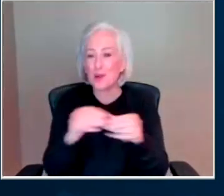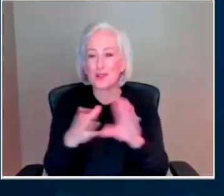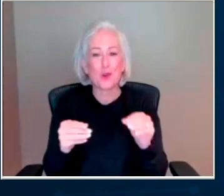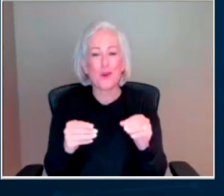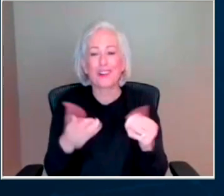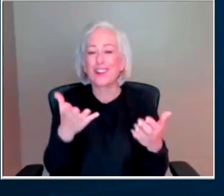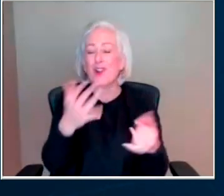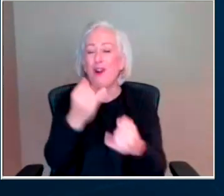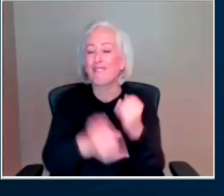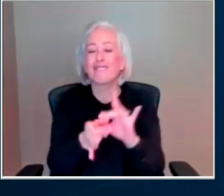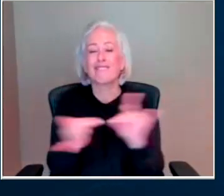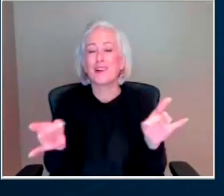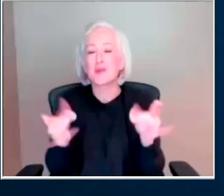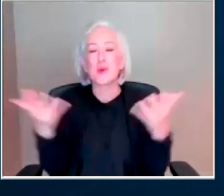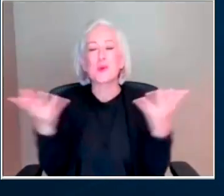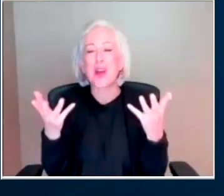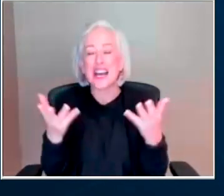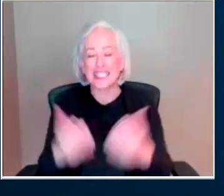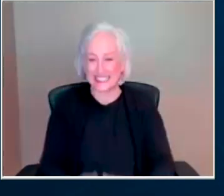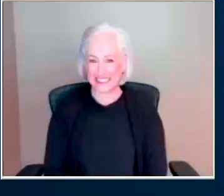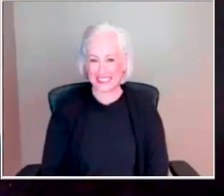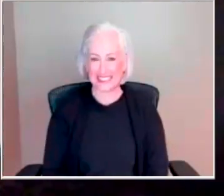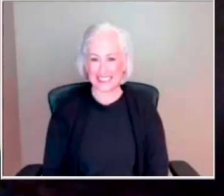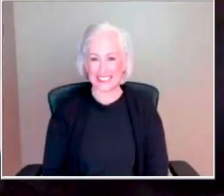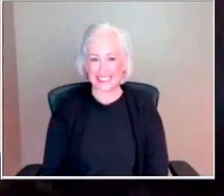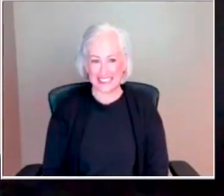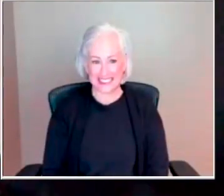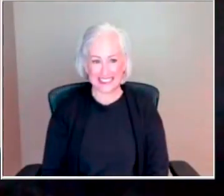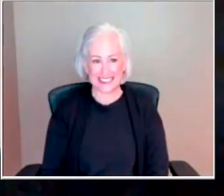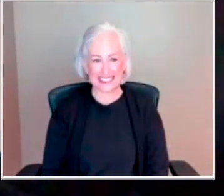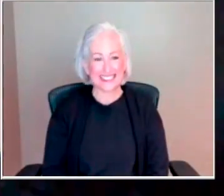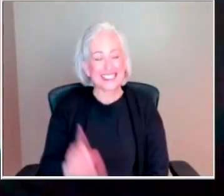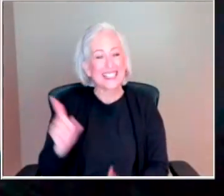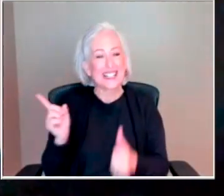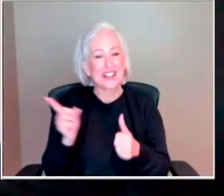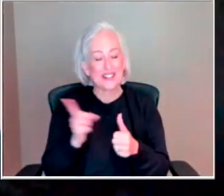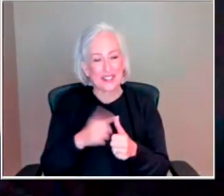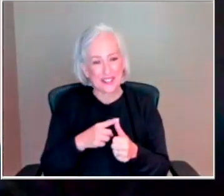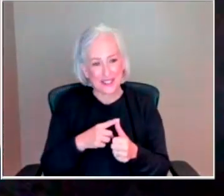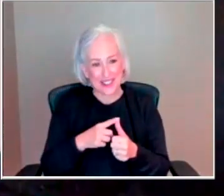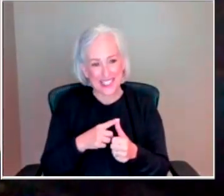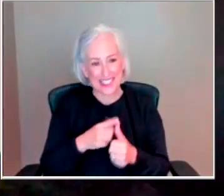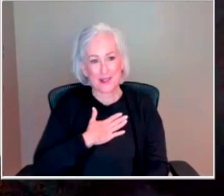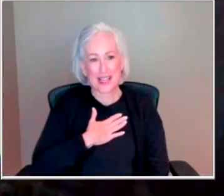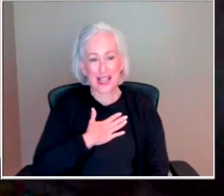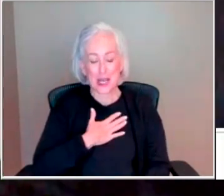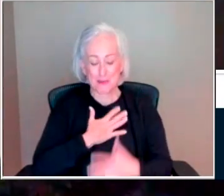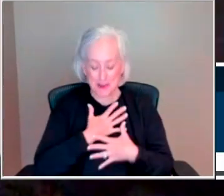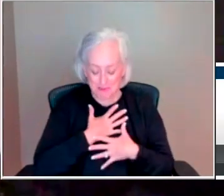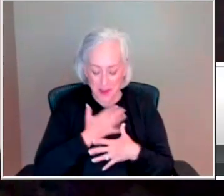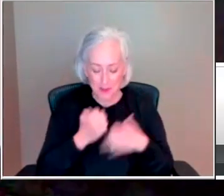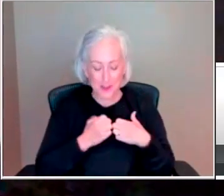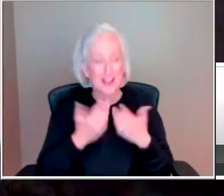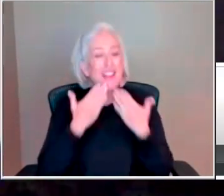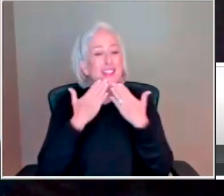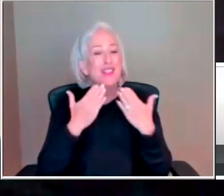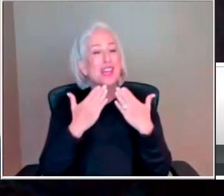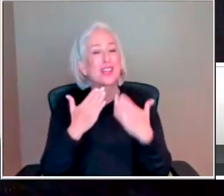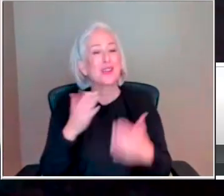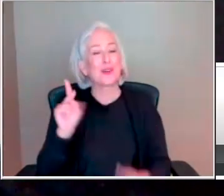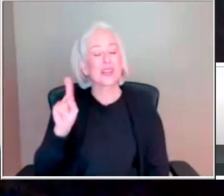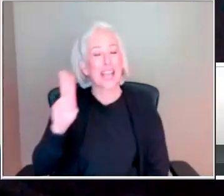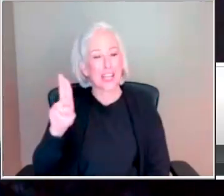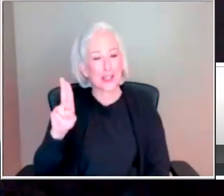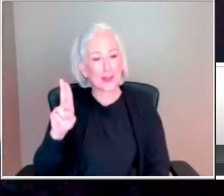Friday? Well, first of all, I like to, here we go, thank everybody at KU,